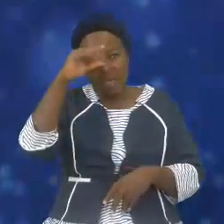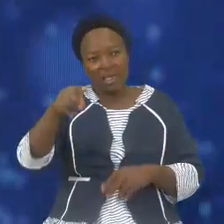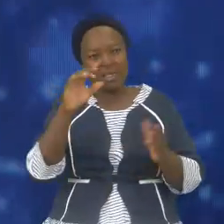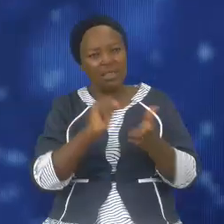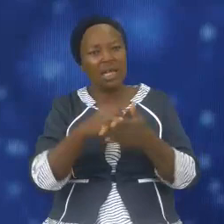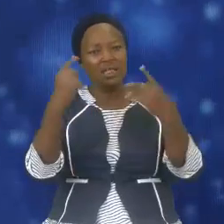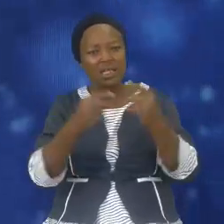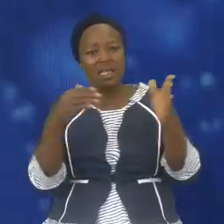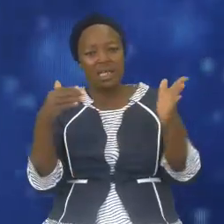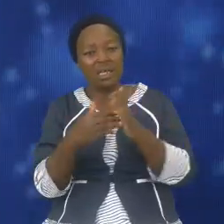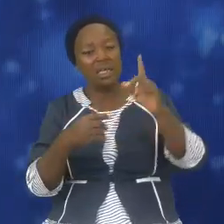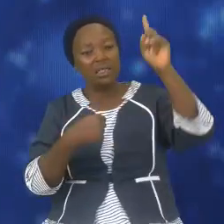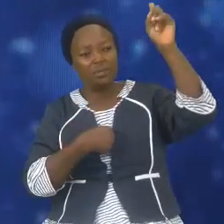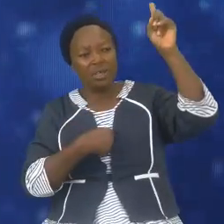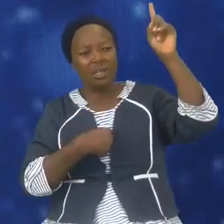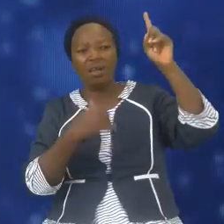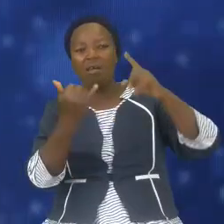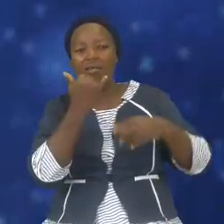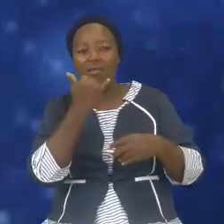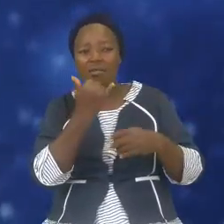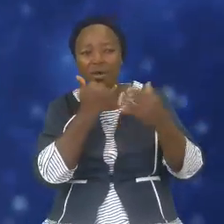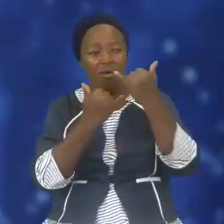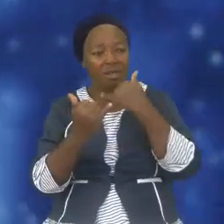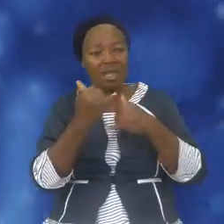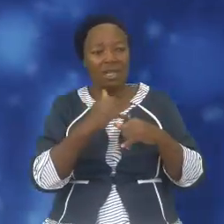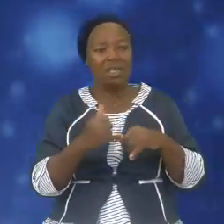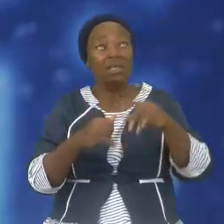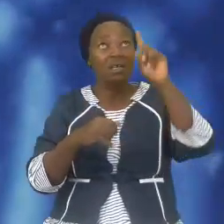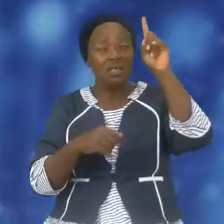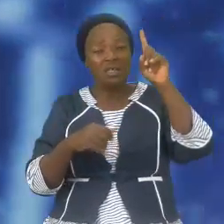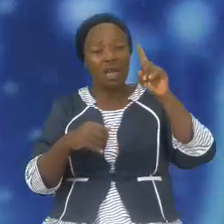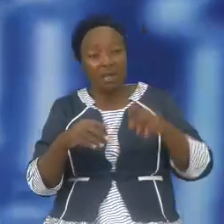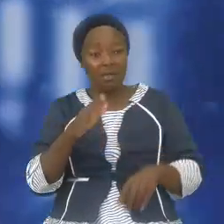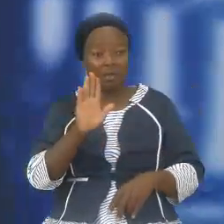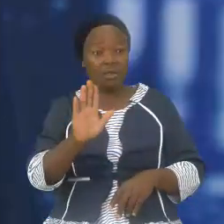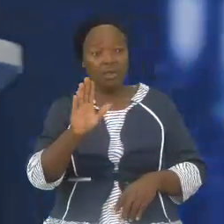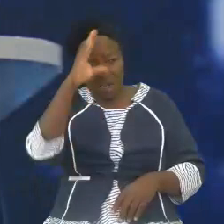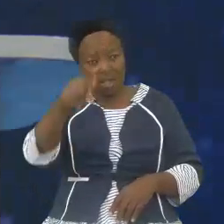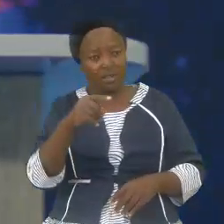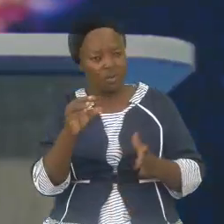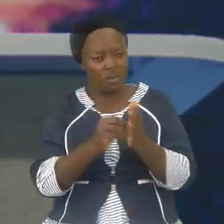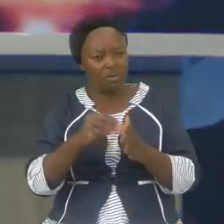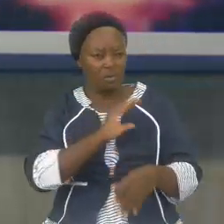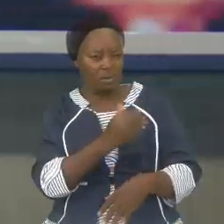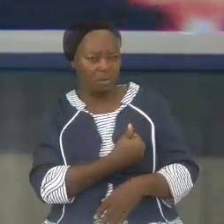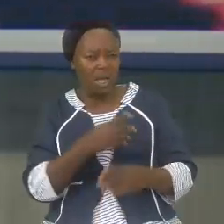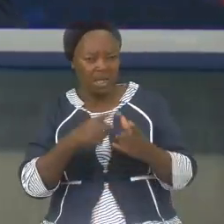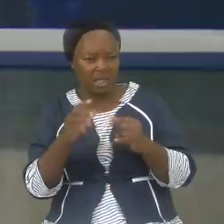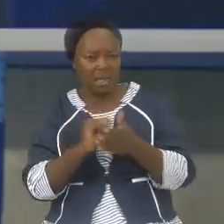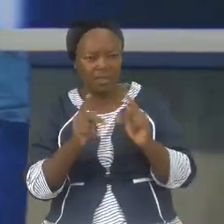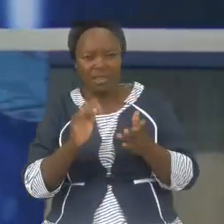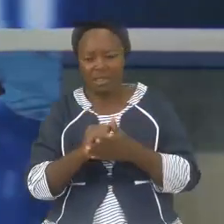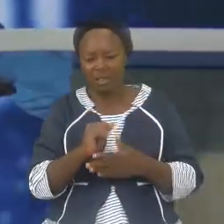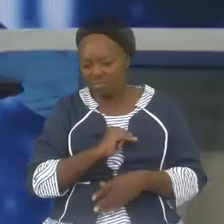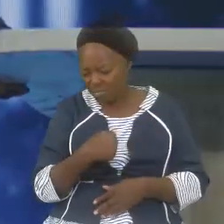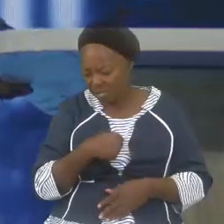me wrongeth his own soul. He that says, I don't want salvation, I don't want reconciliation with God,